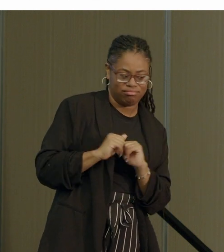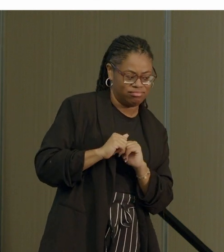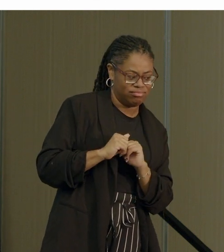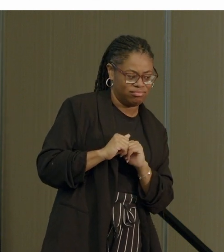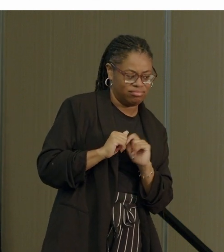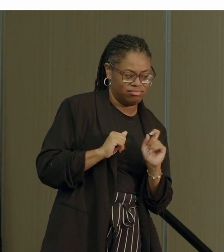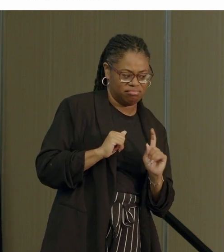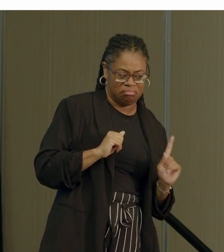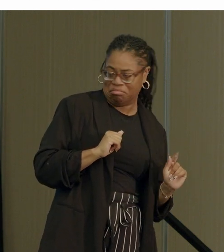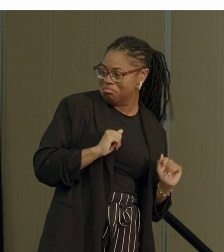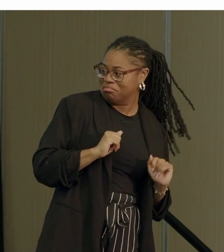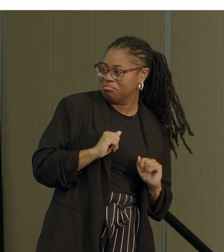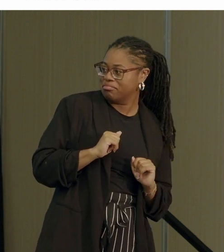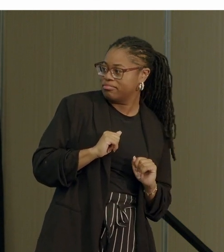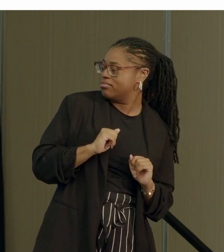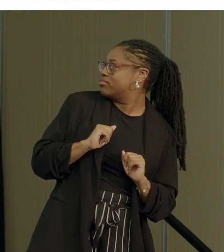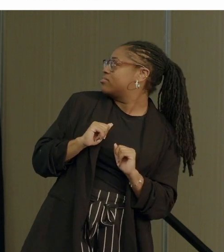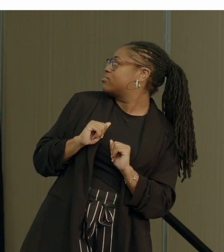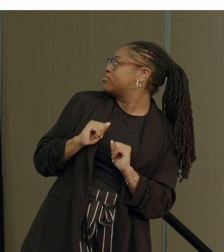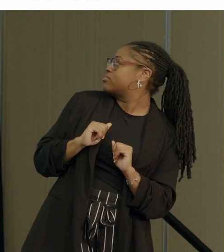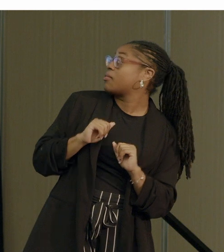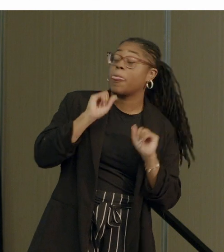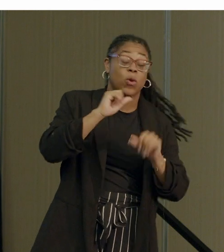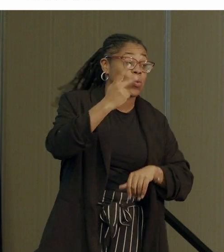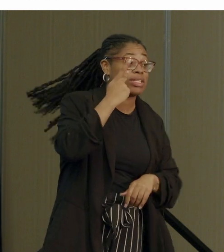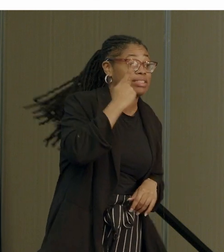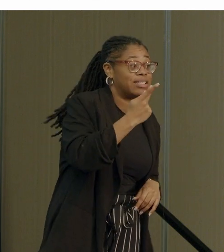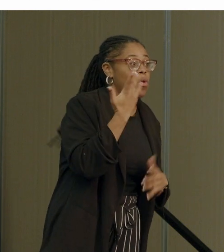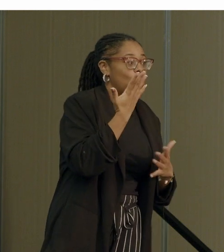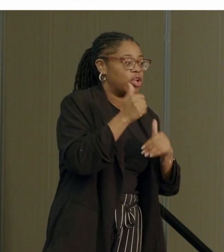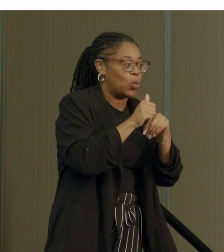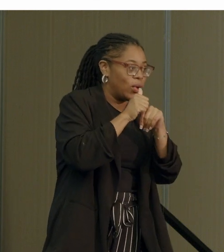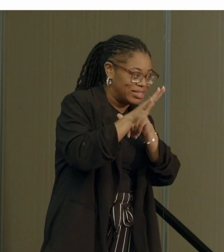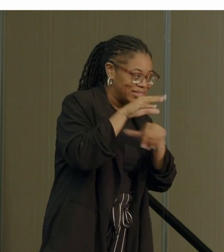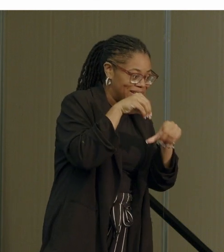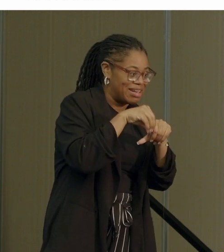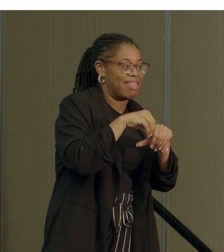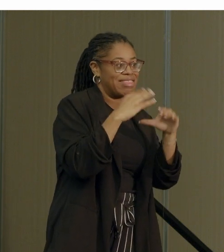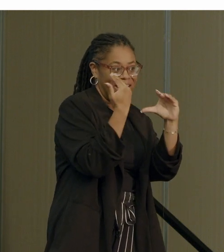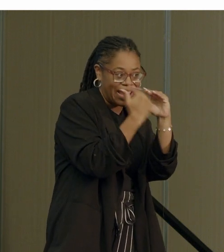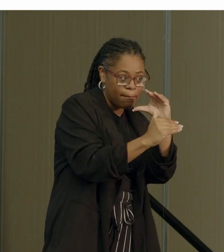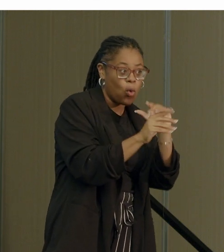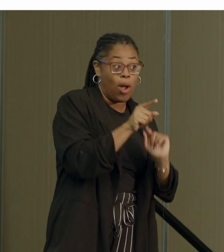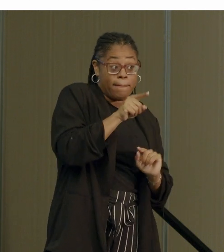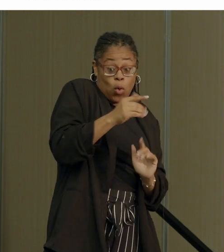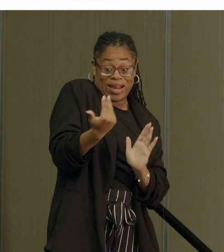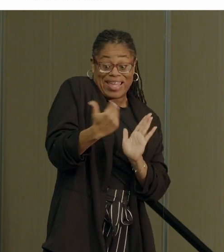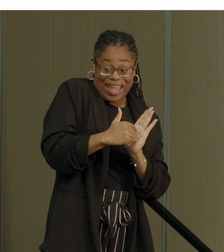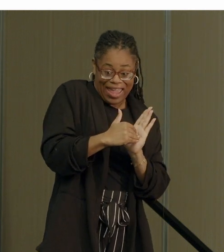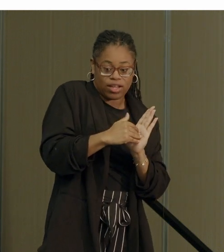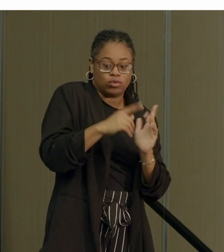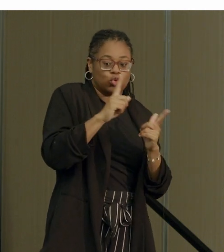you're able to dictate what you want to send in that email, and then point again to the send button,